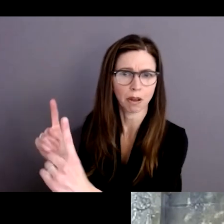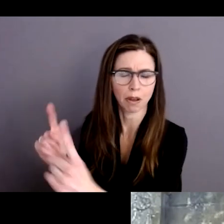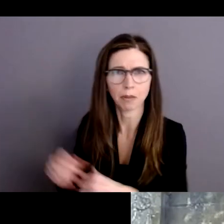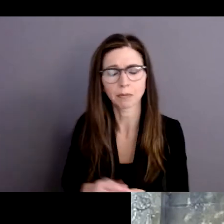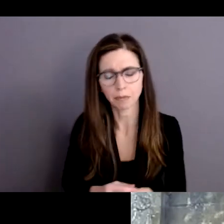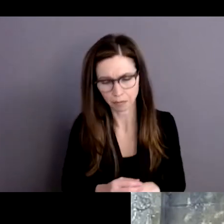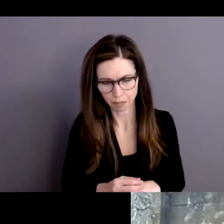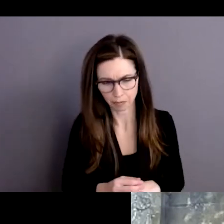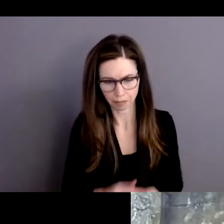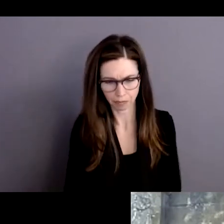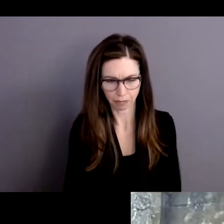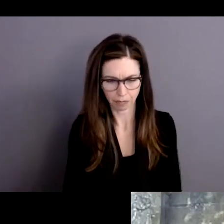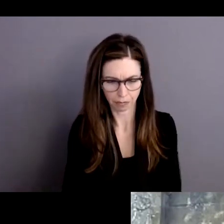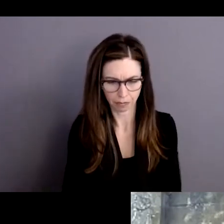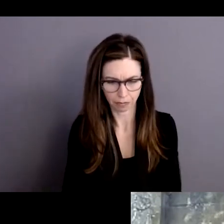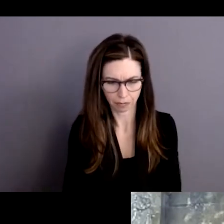paper plate.